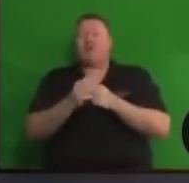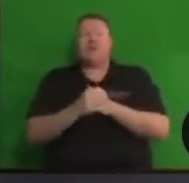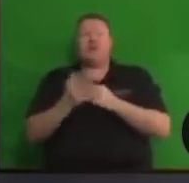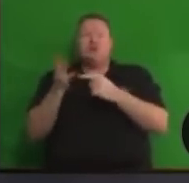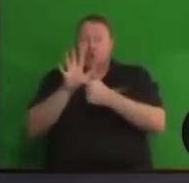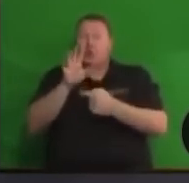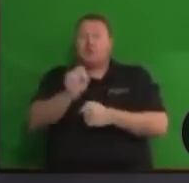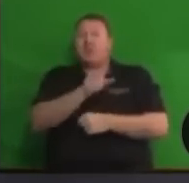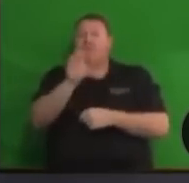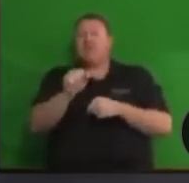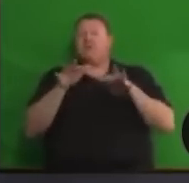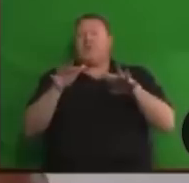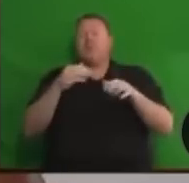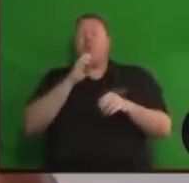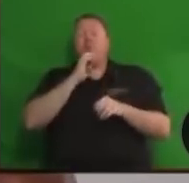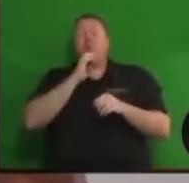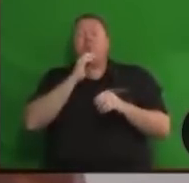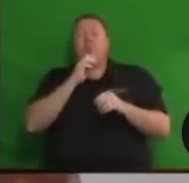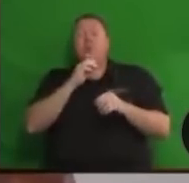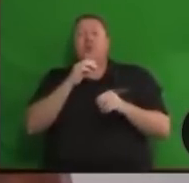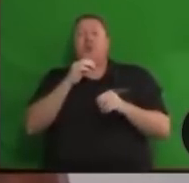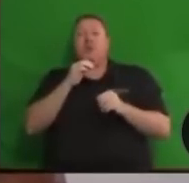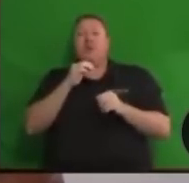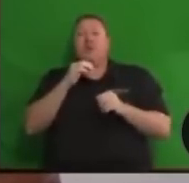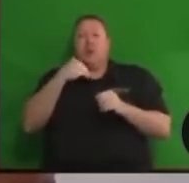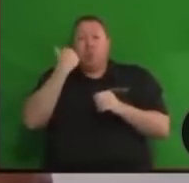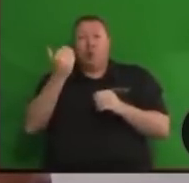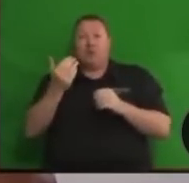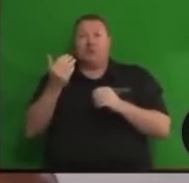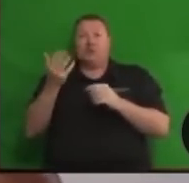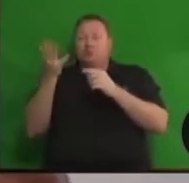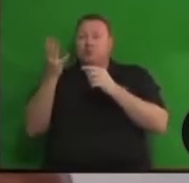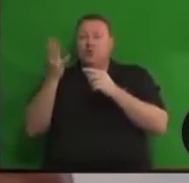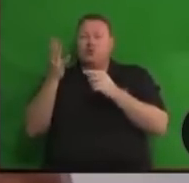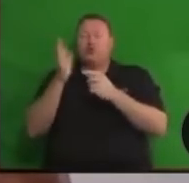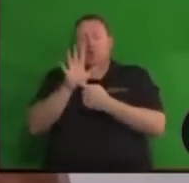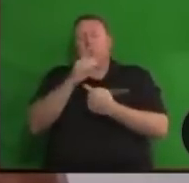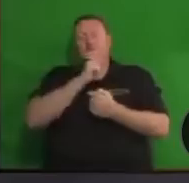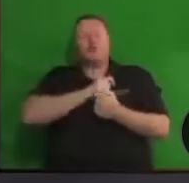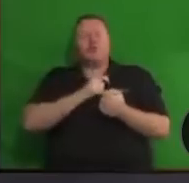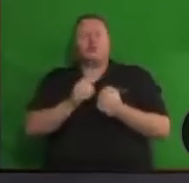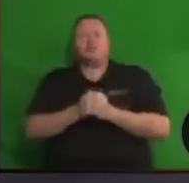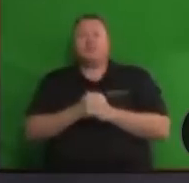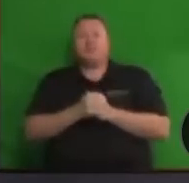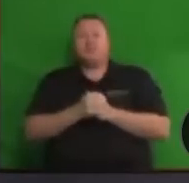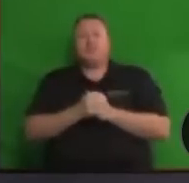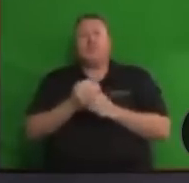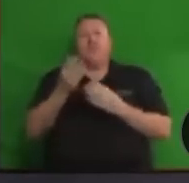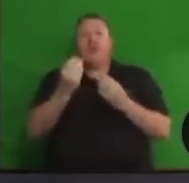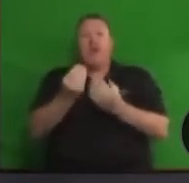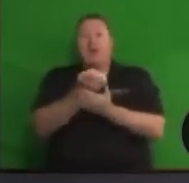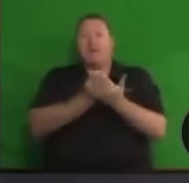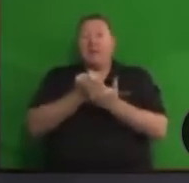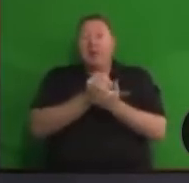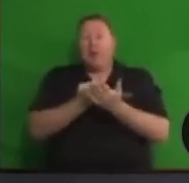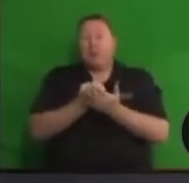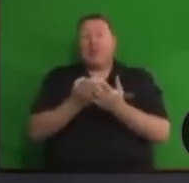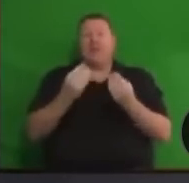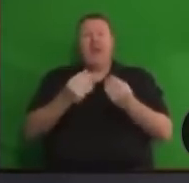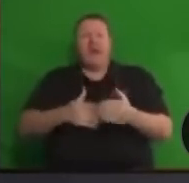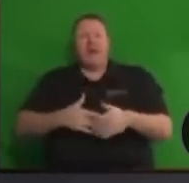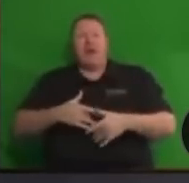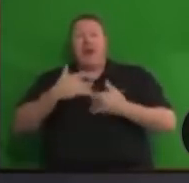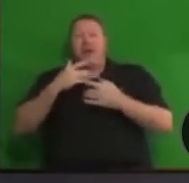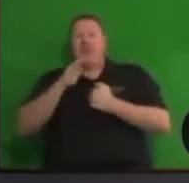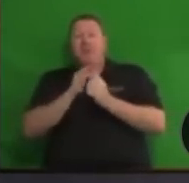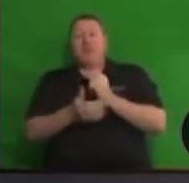business. Fellow South Africans, while we deal with these municipal shortcomings, we still have an economy and lives to protect.